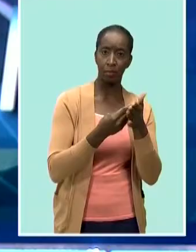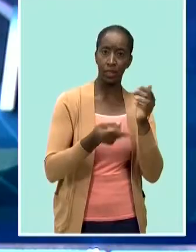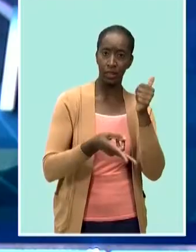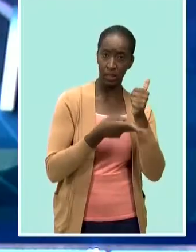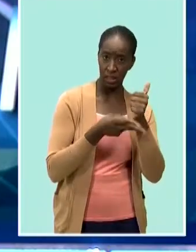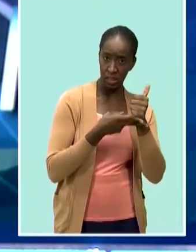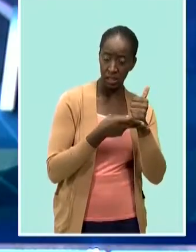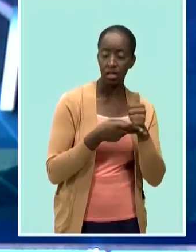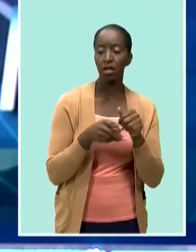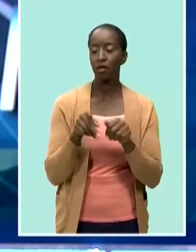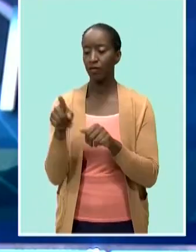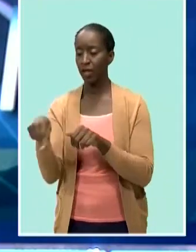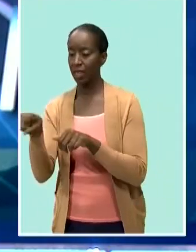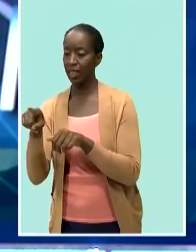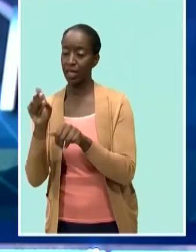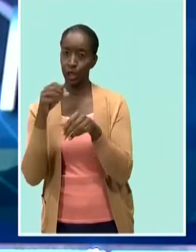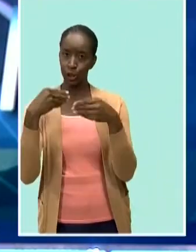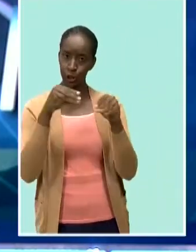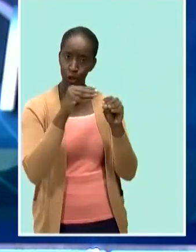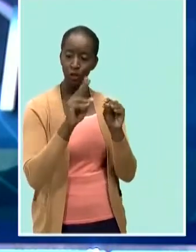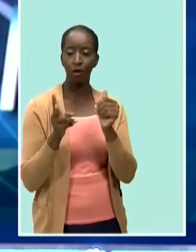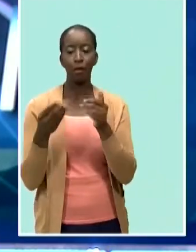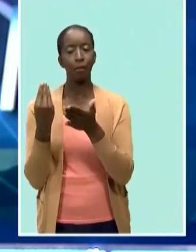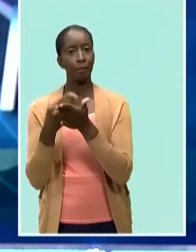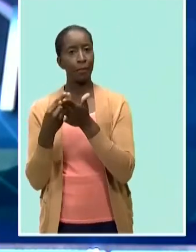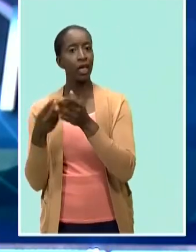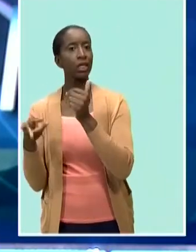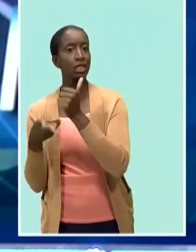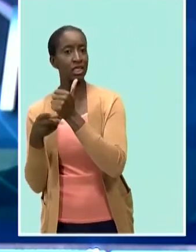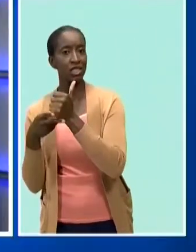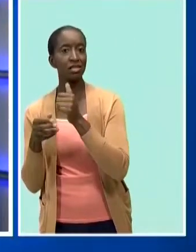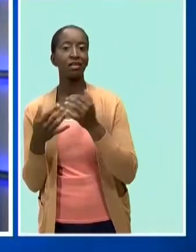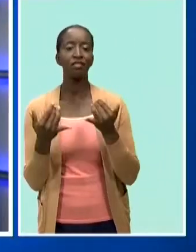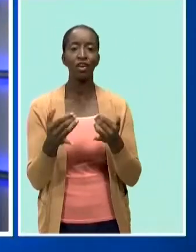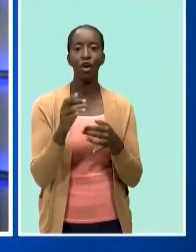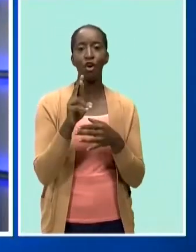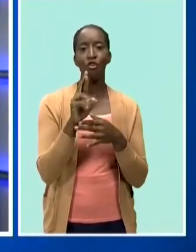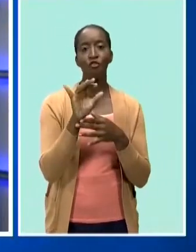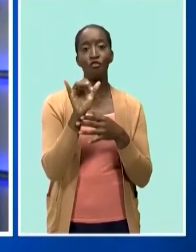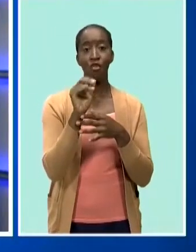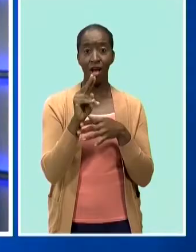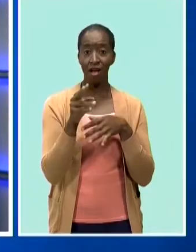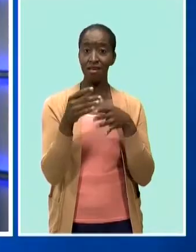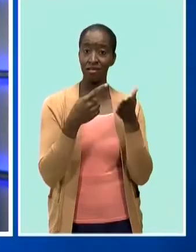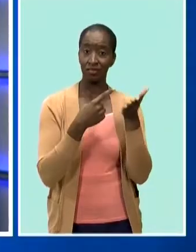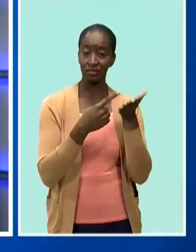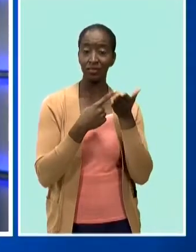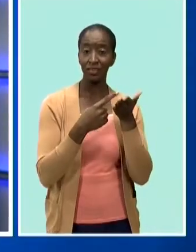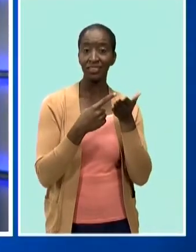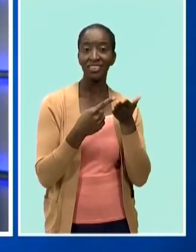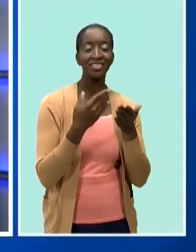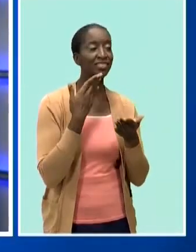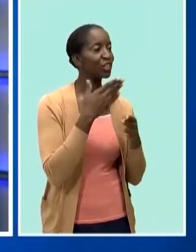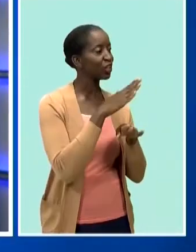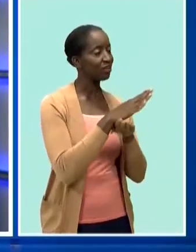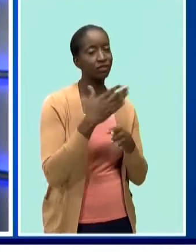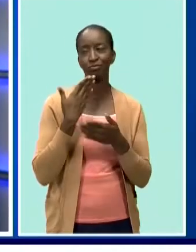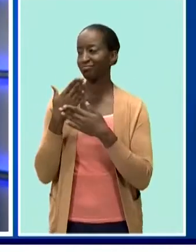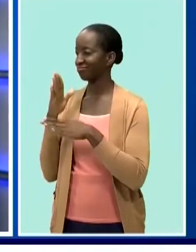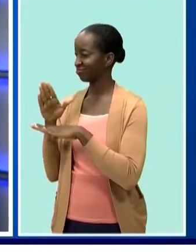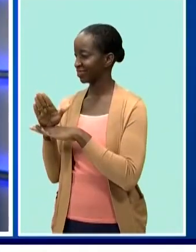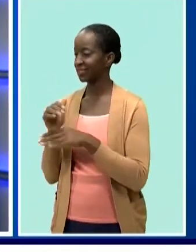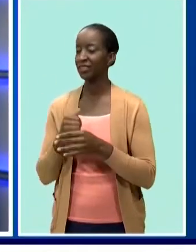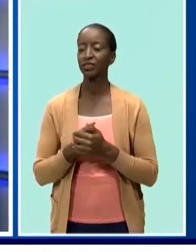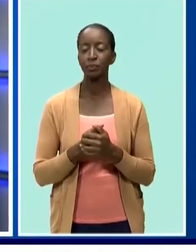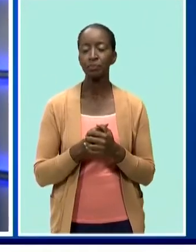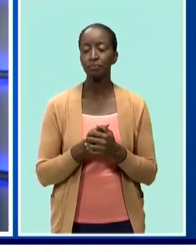with that story. Good evening to you, Ryan. Good evening, Lisa. Good evening, viewers. Well, the move is coming from the Black Rock St. Michael-based Solo Trading.